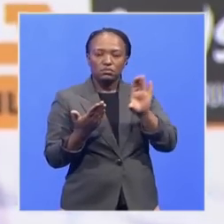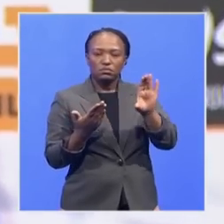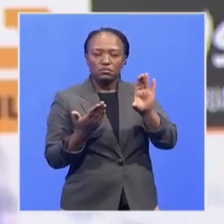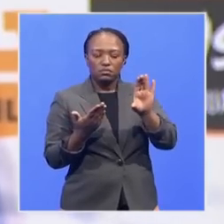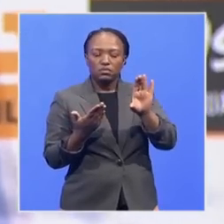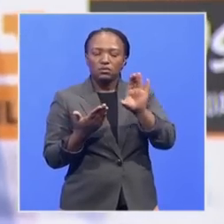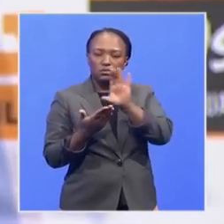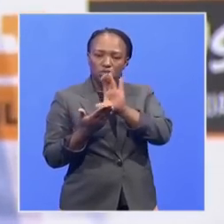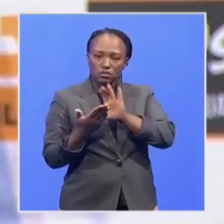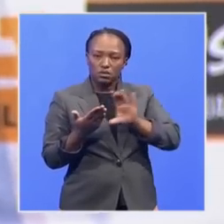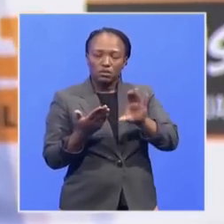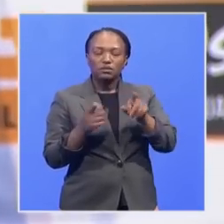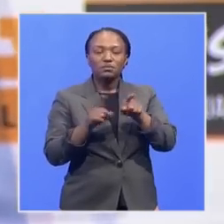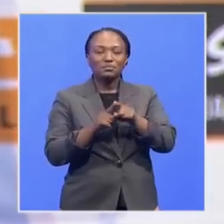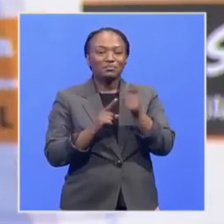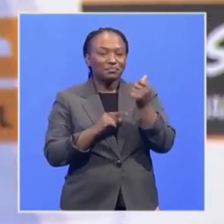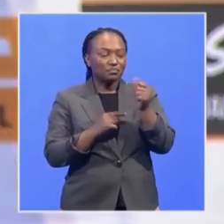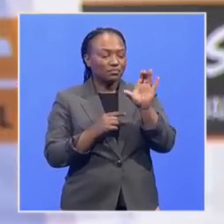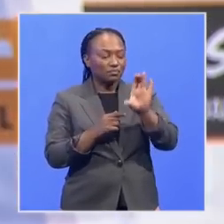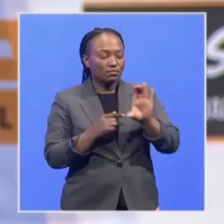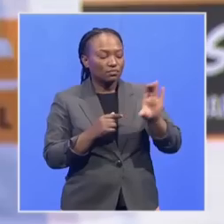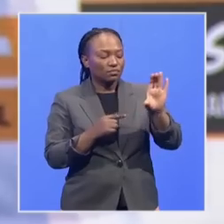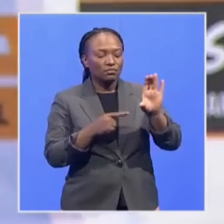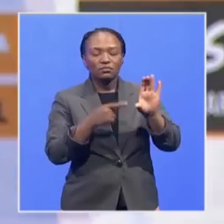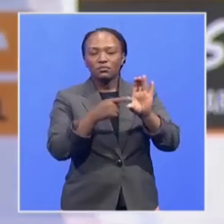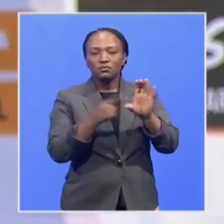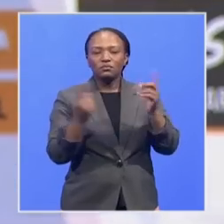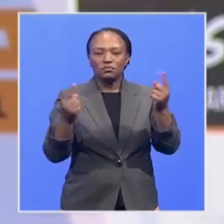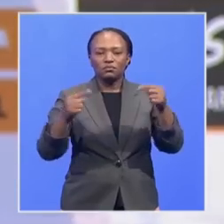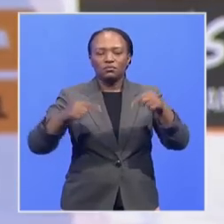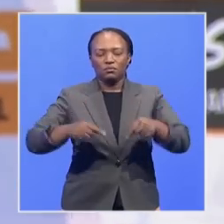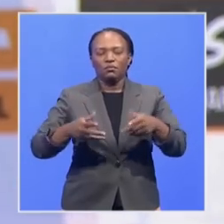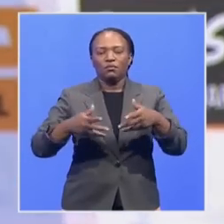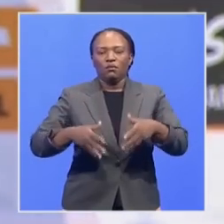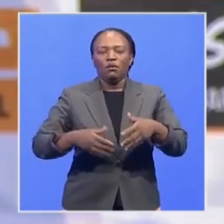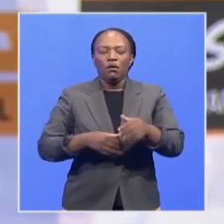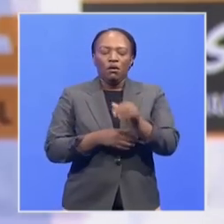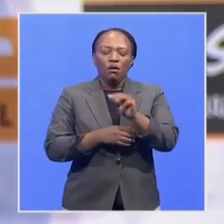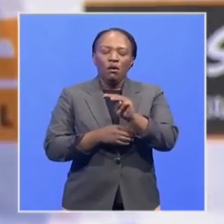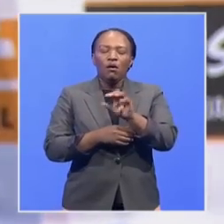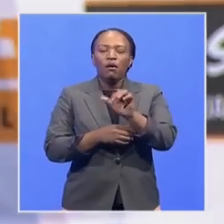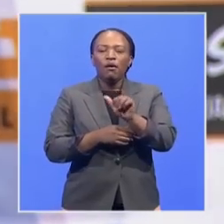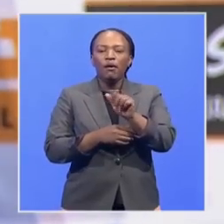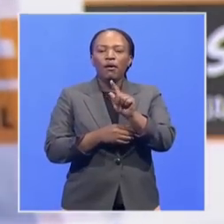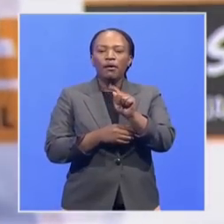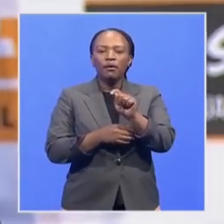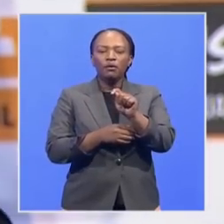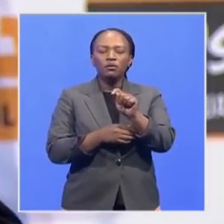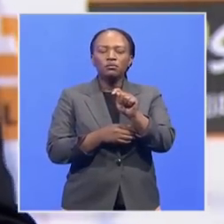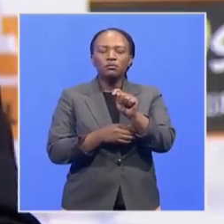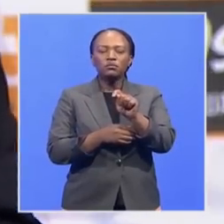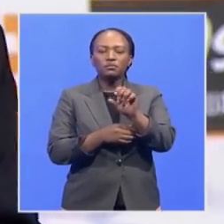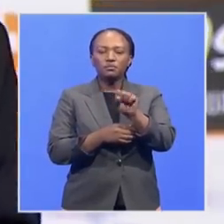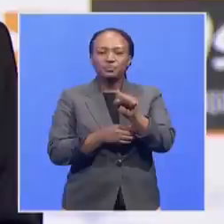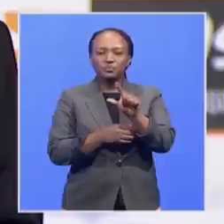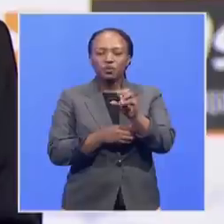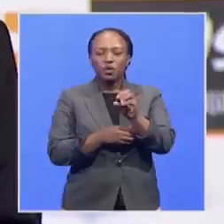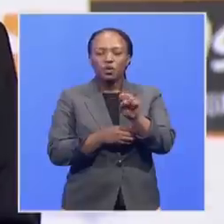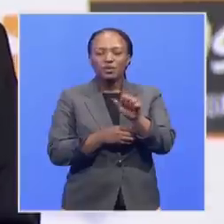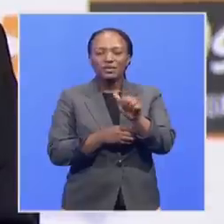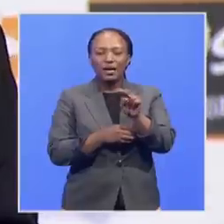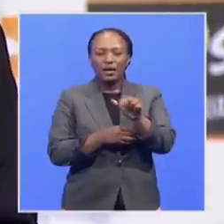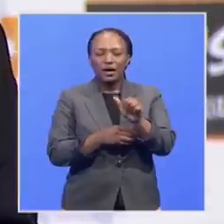mo matlosane mo le leng teng. Re batla gore ditšhelete tseo di tle le gona